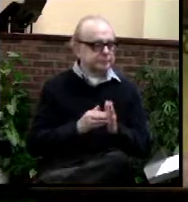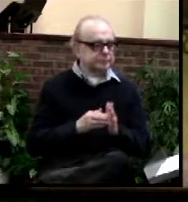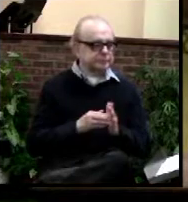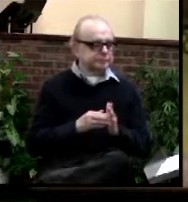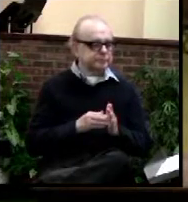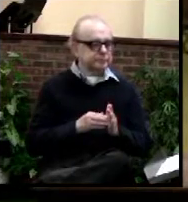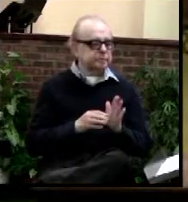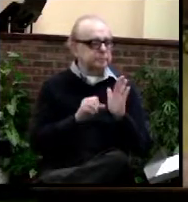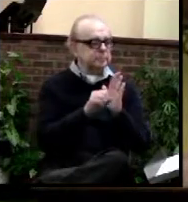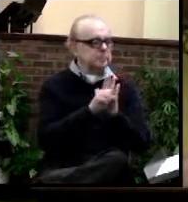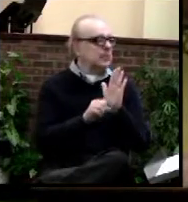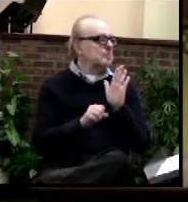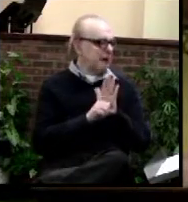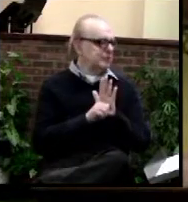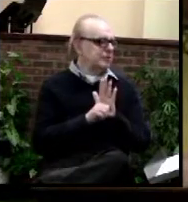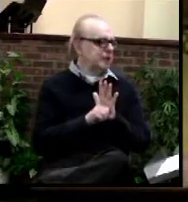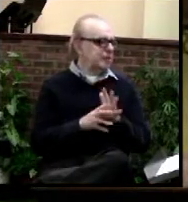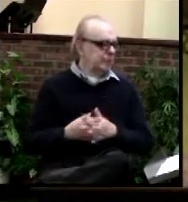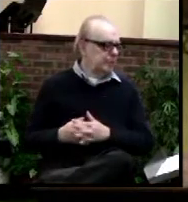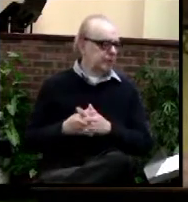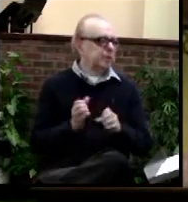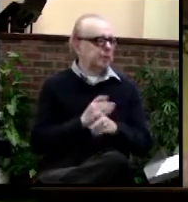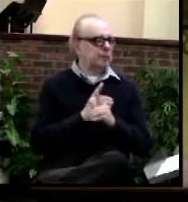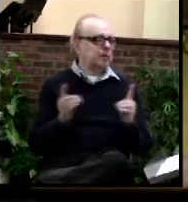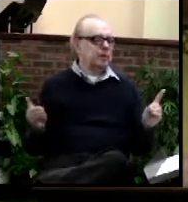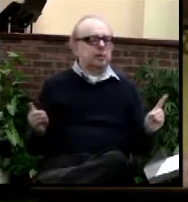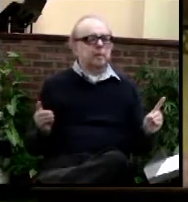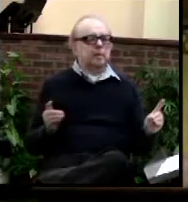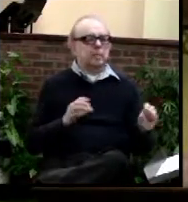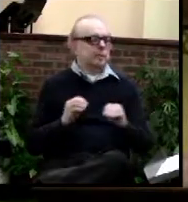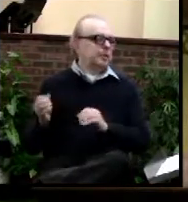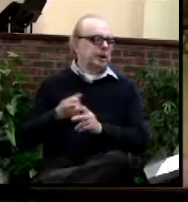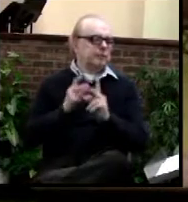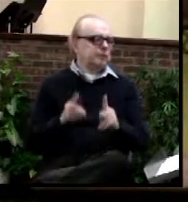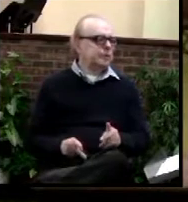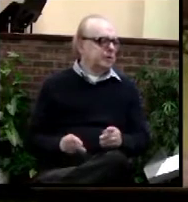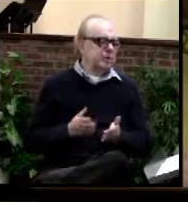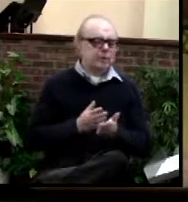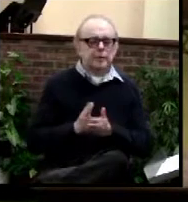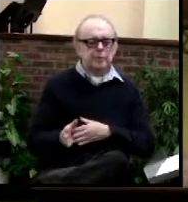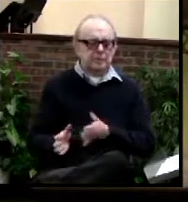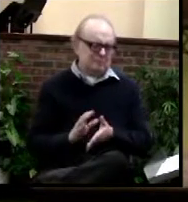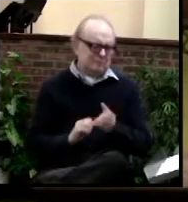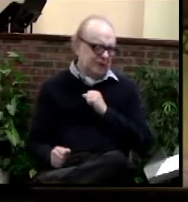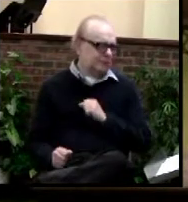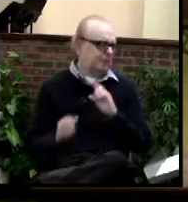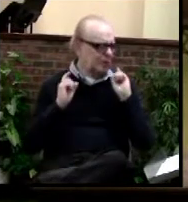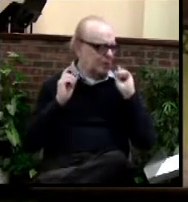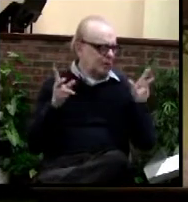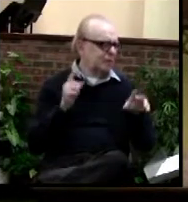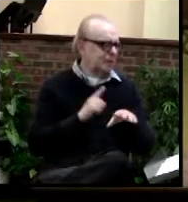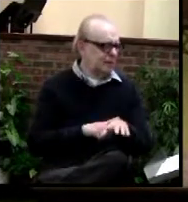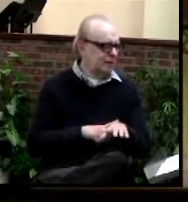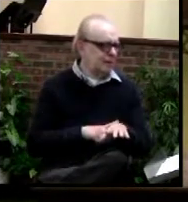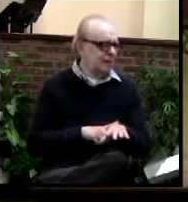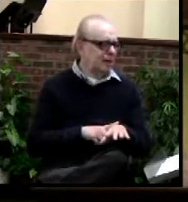divorced. We had put each other through misery, just totally and completely. We were the two